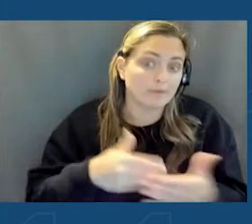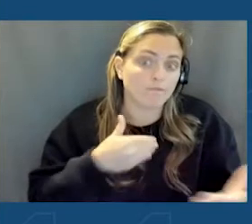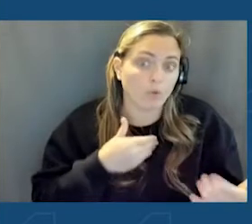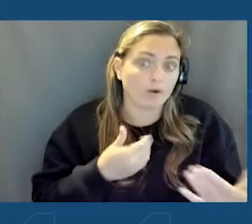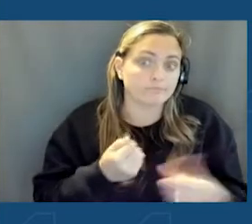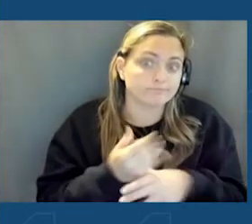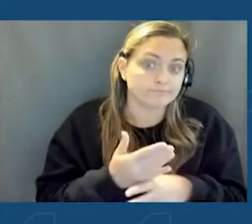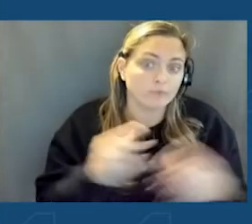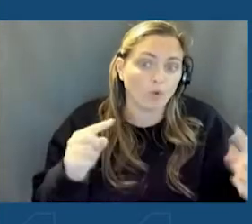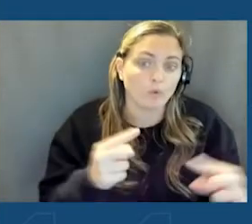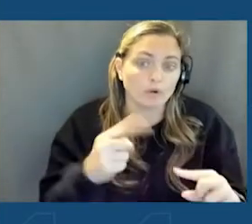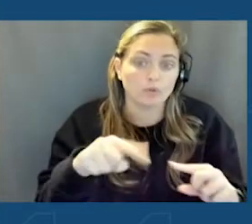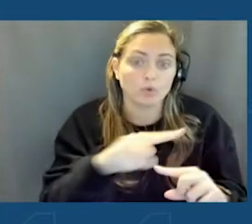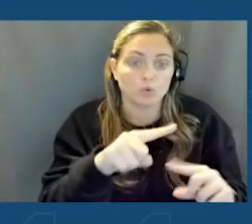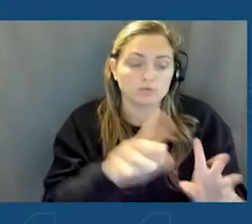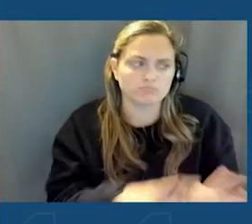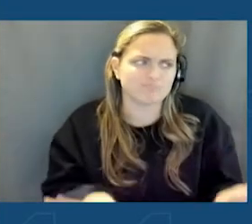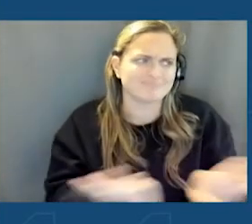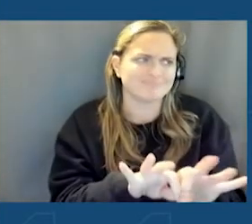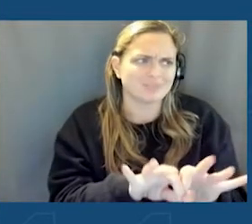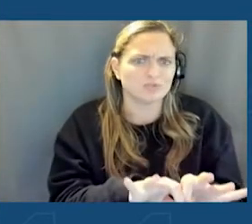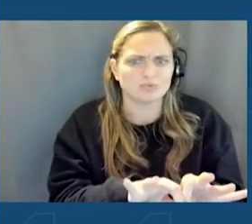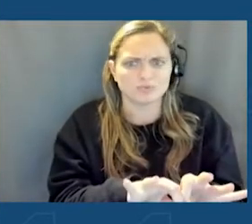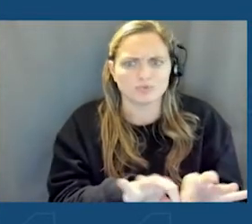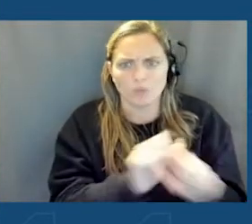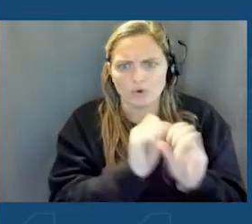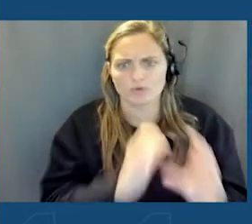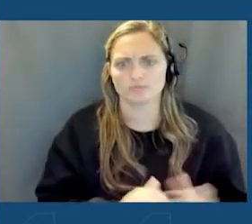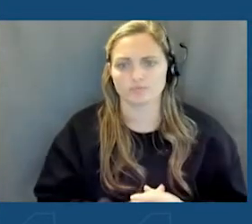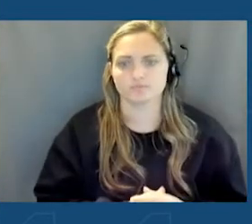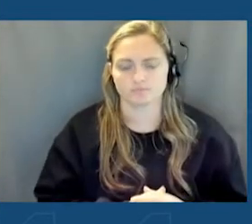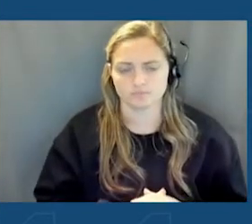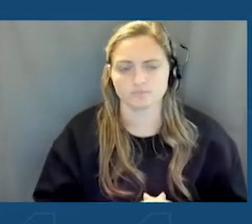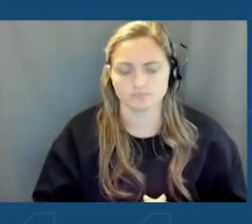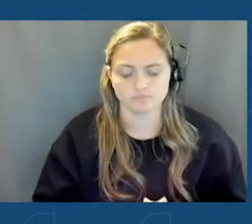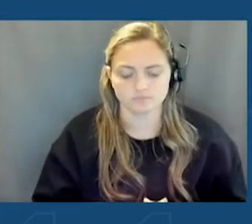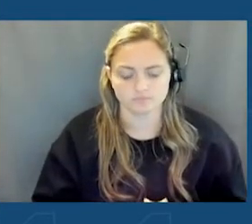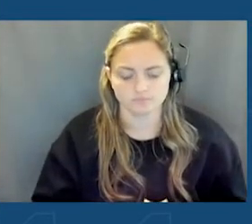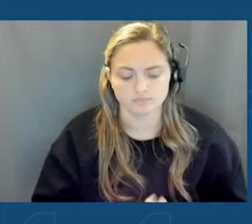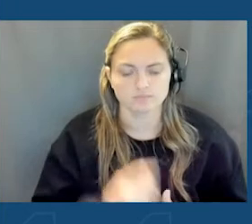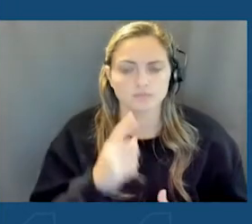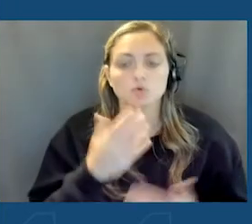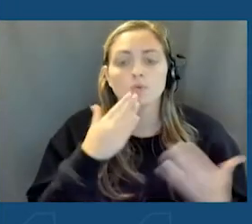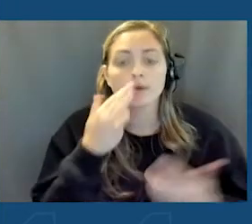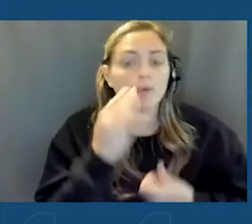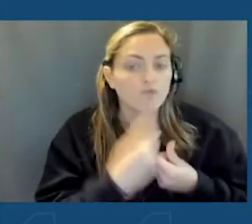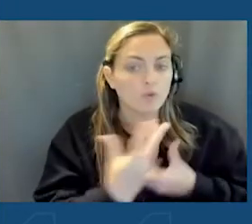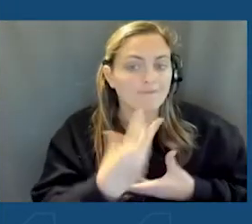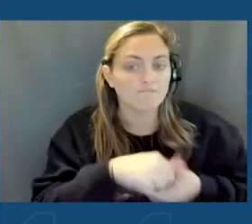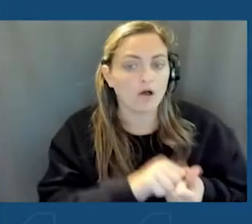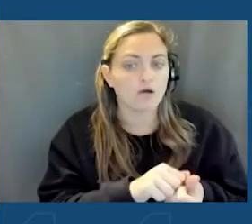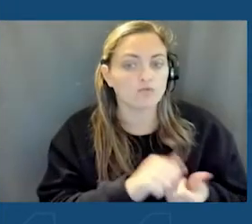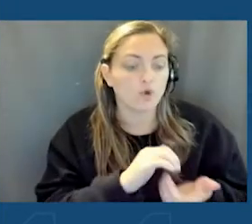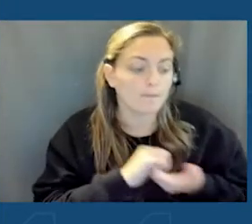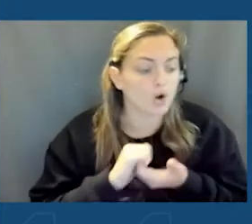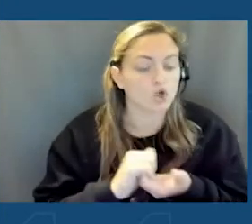these essential, critical individuals. So I thank everyone involved in this. I thank our partners in the legislature.